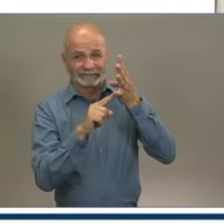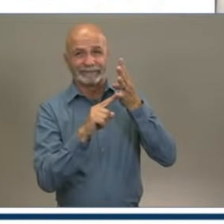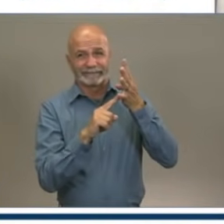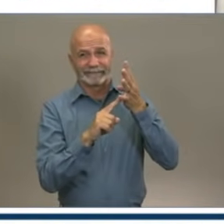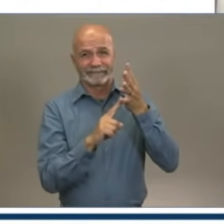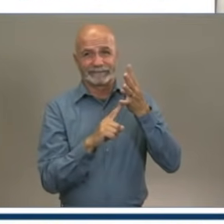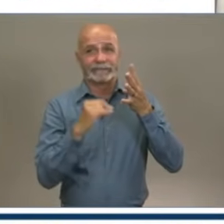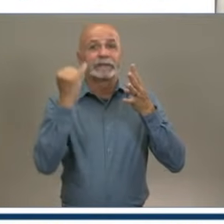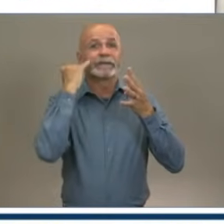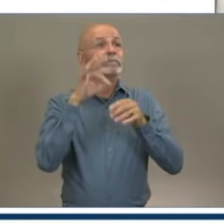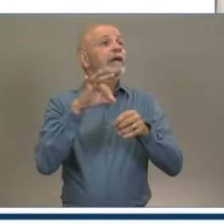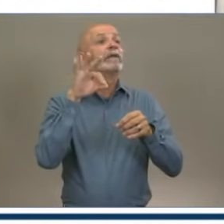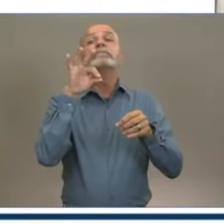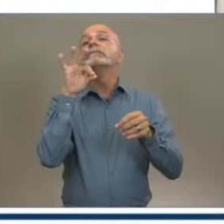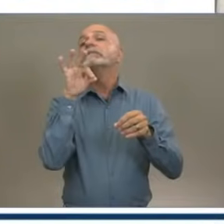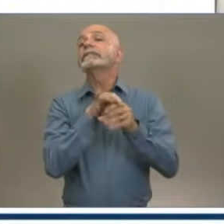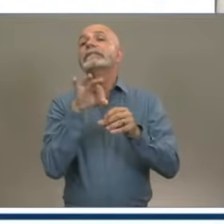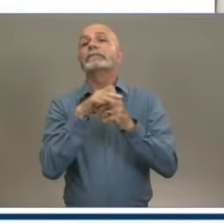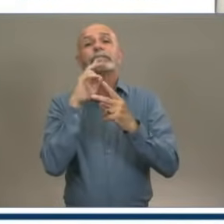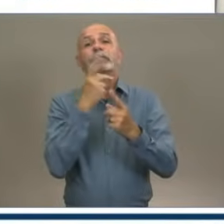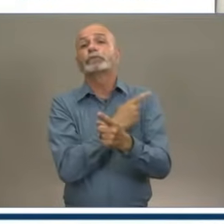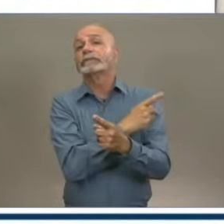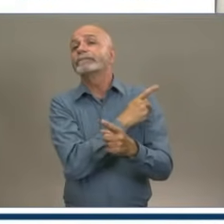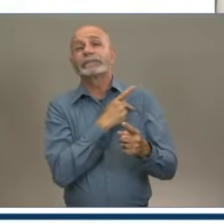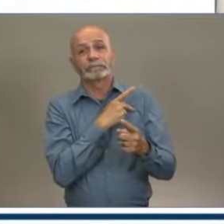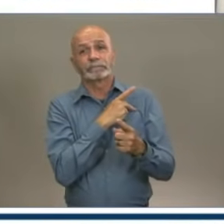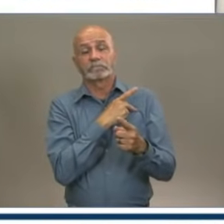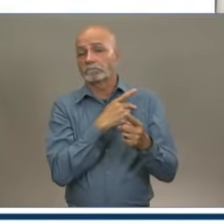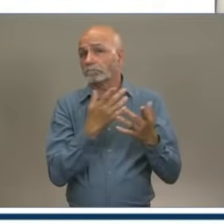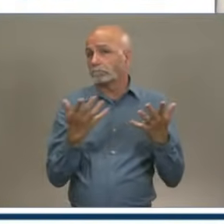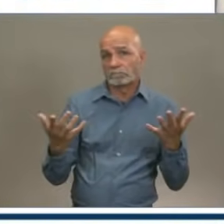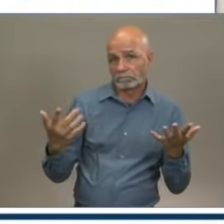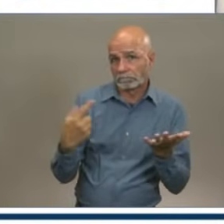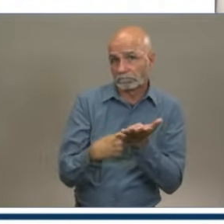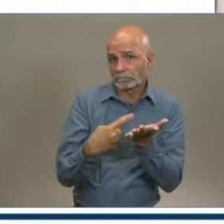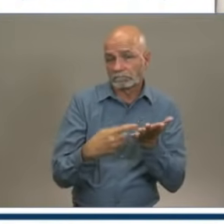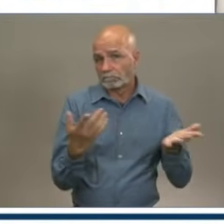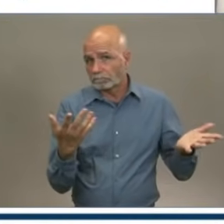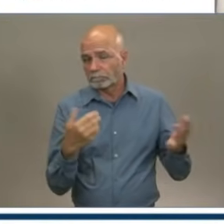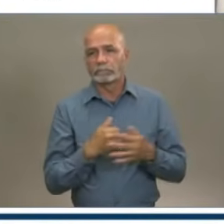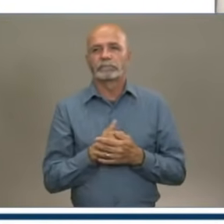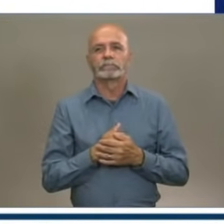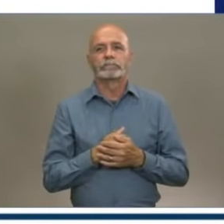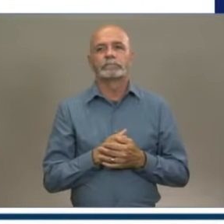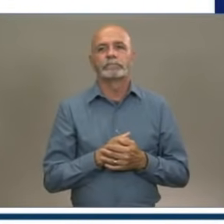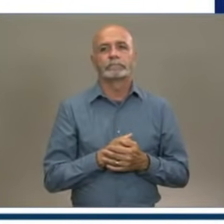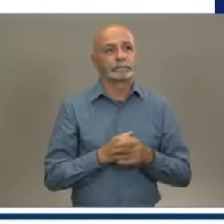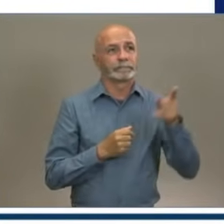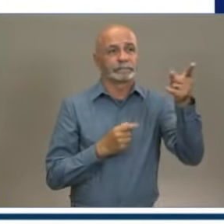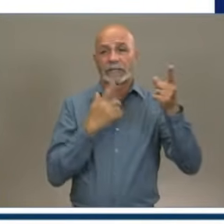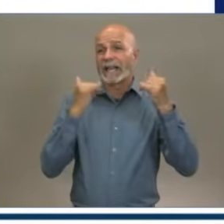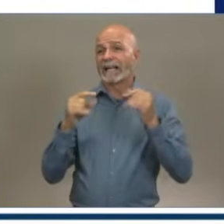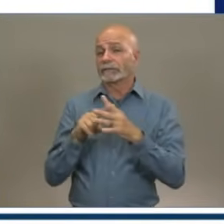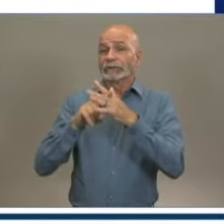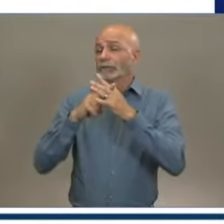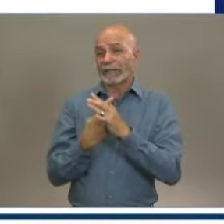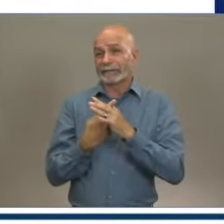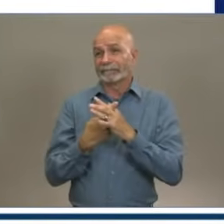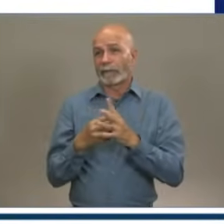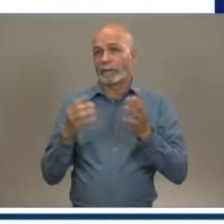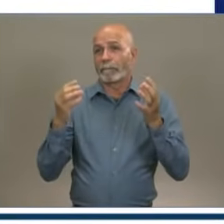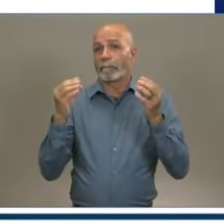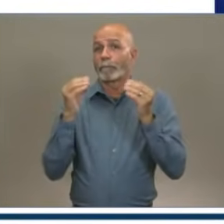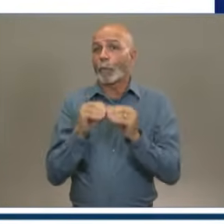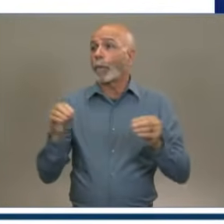the contact and flow of people that would involve? Well, we're getting safer and safer day by day, and I